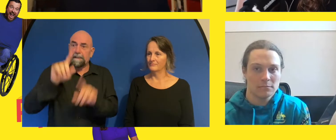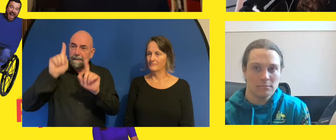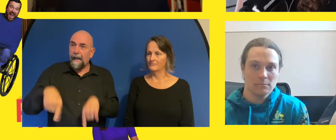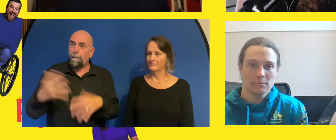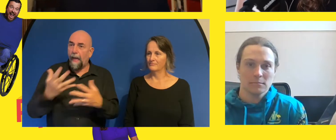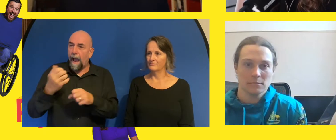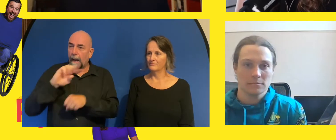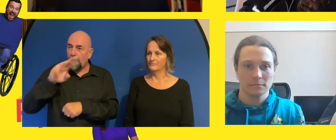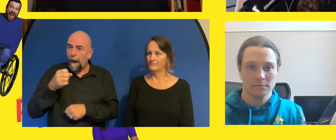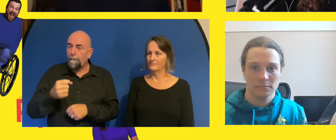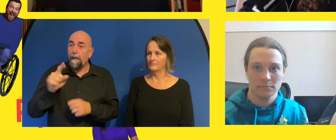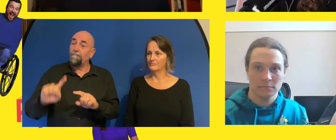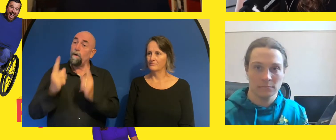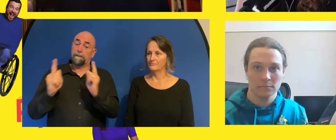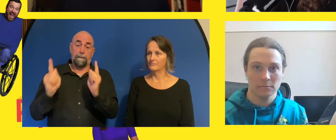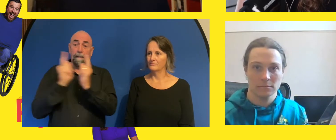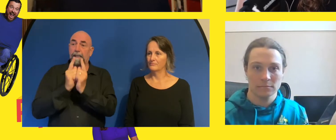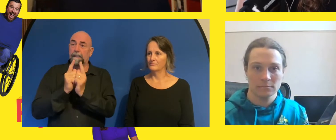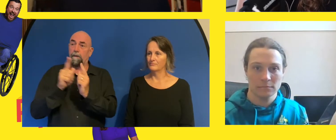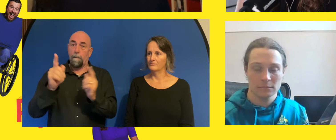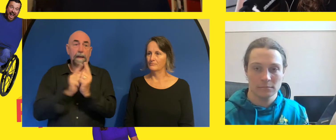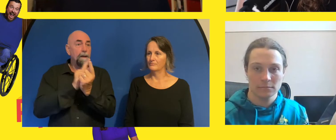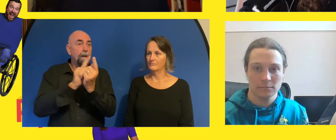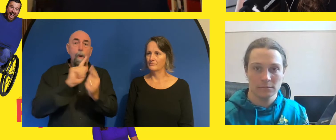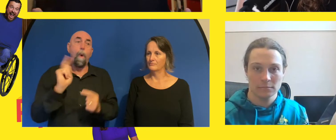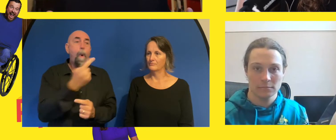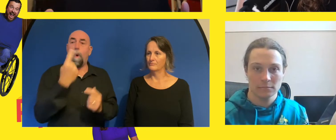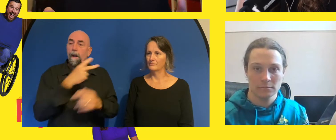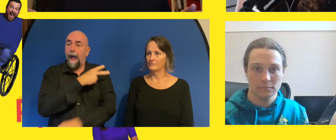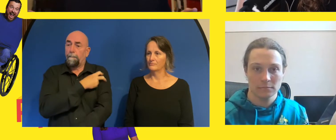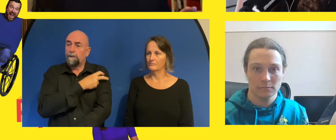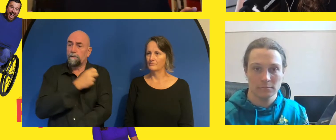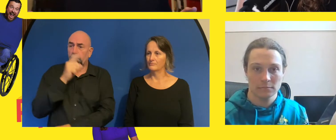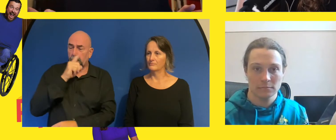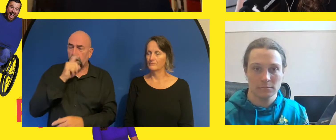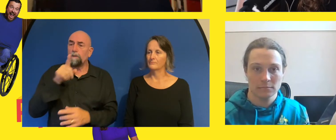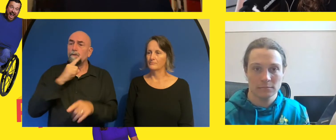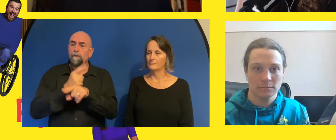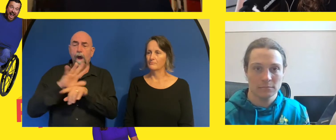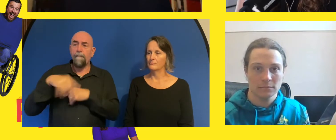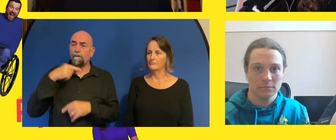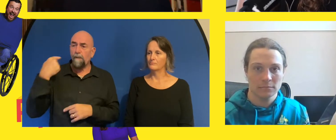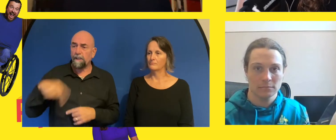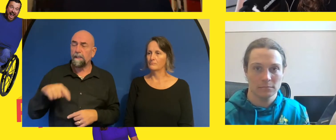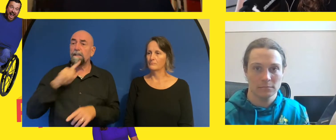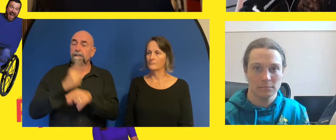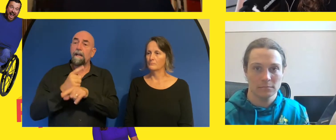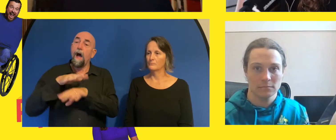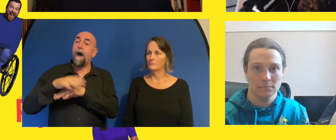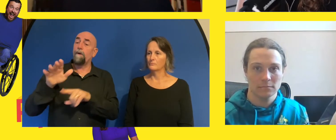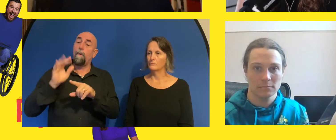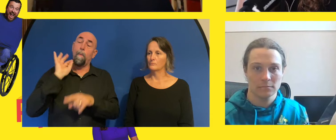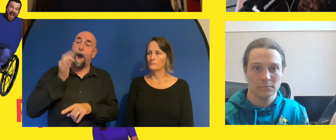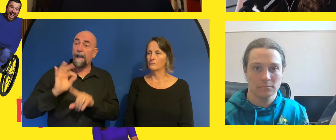when it was said that Russia would compete under a neutral banner. Can you talk us through how those meetings were and how it